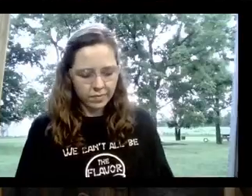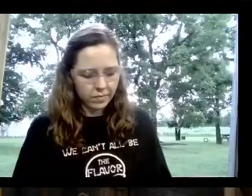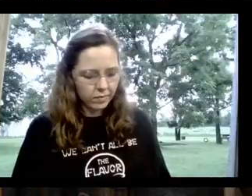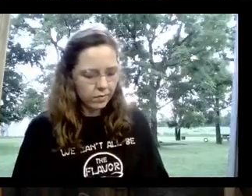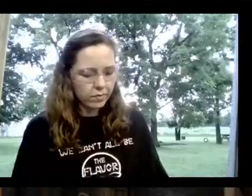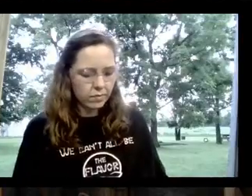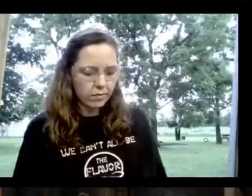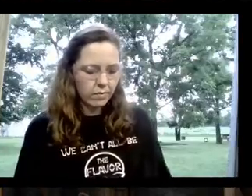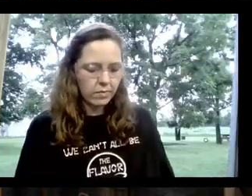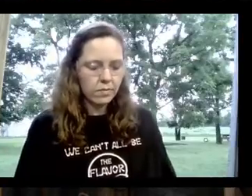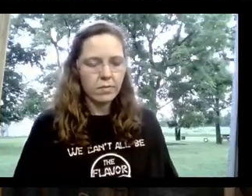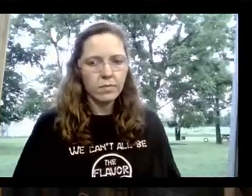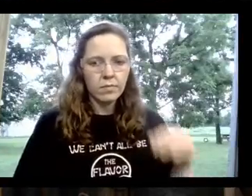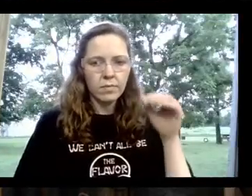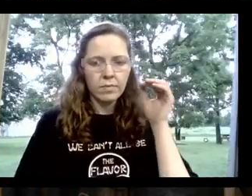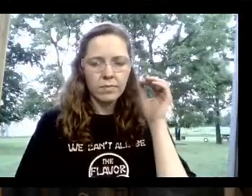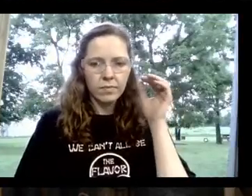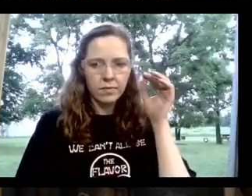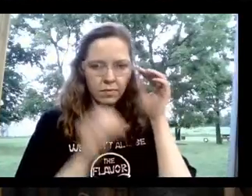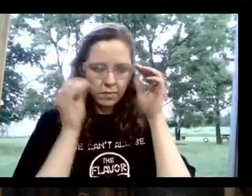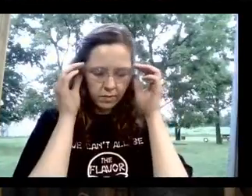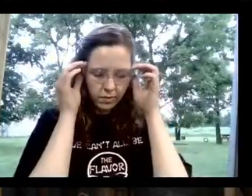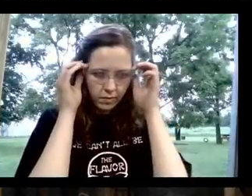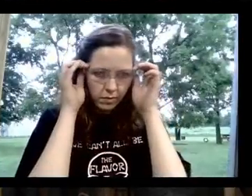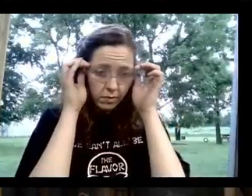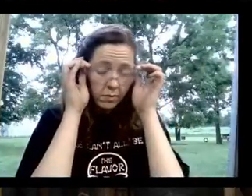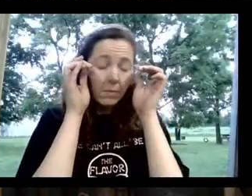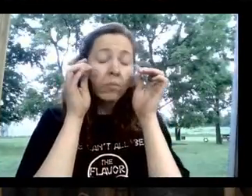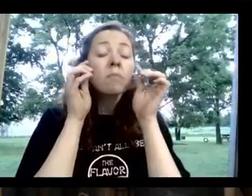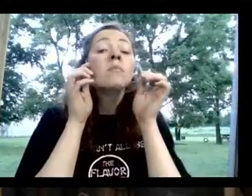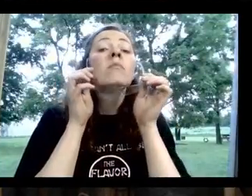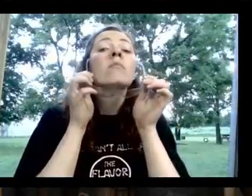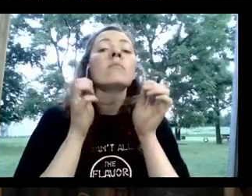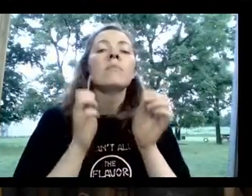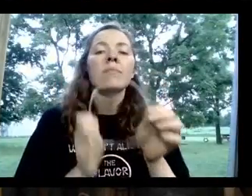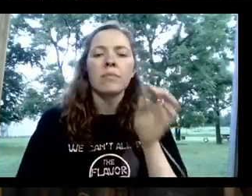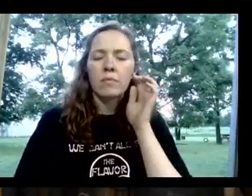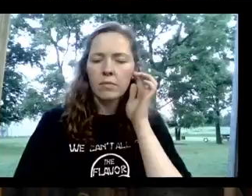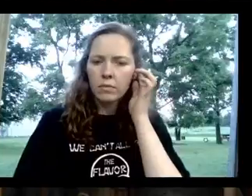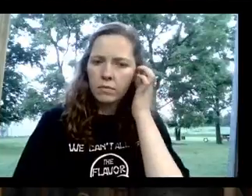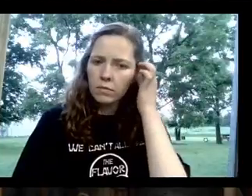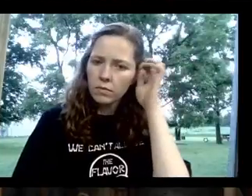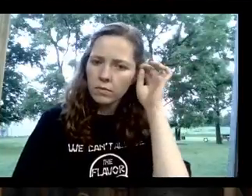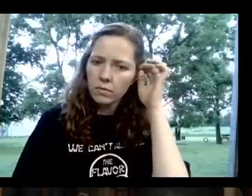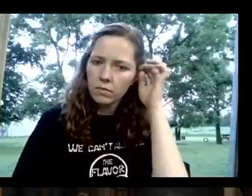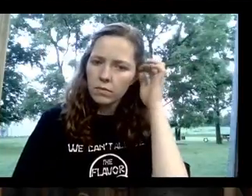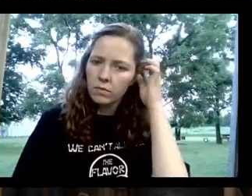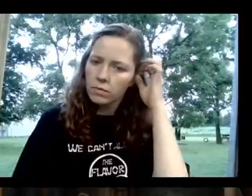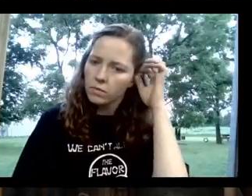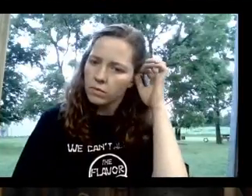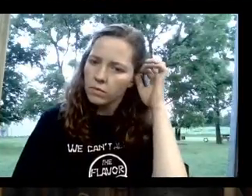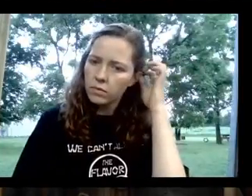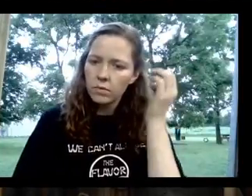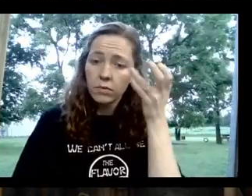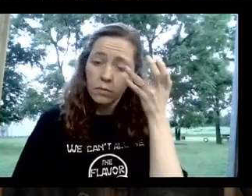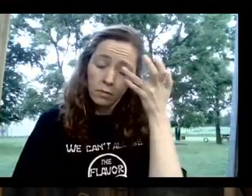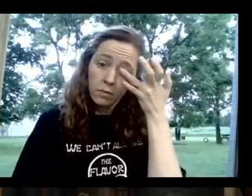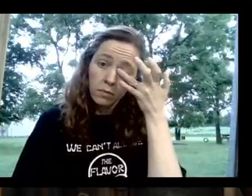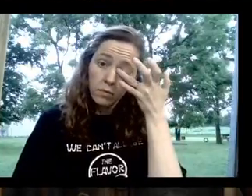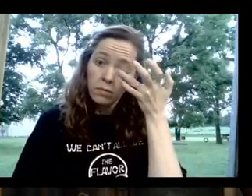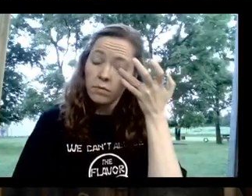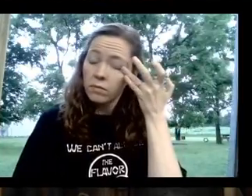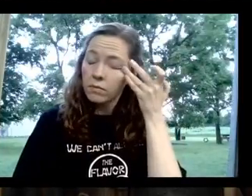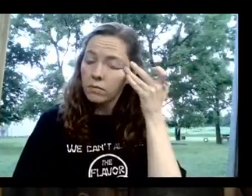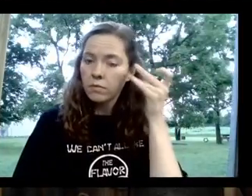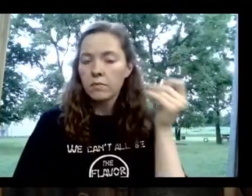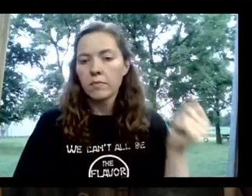steel. We have, they used to have grades of wrought iron. So the grade of wrought iron would depend on what it was going to be